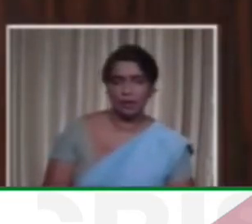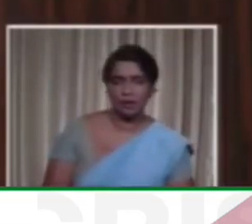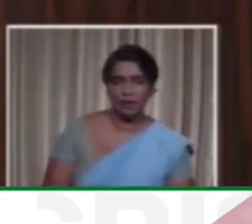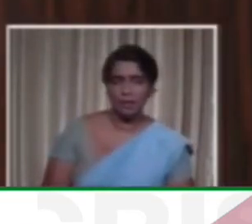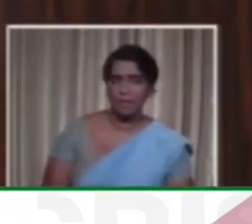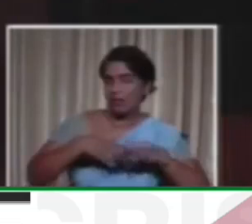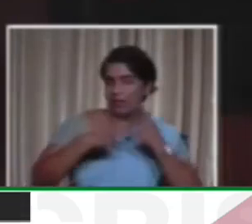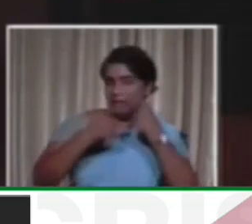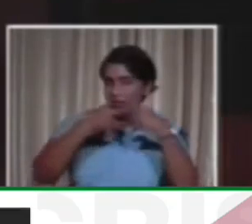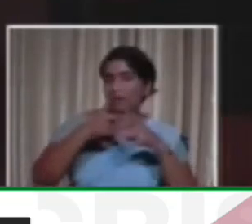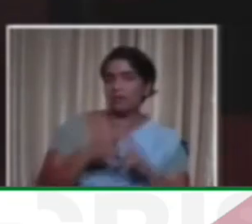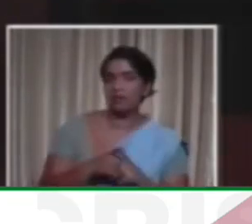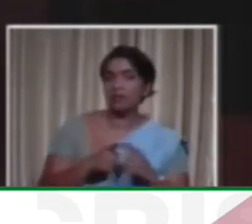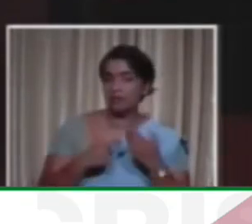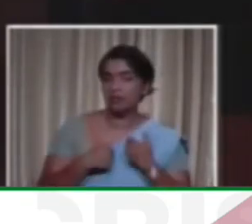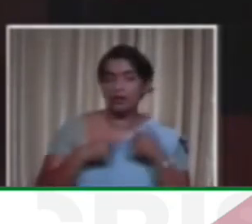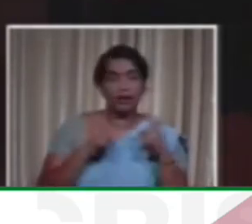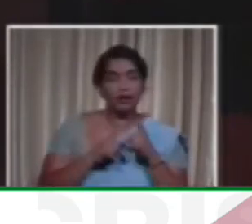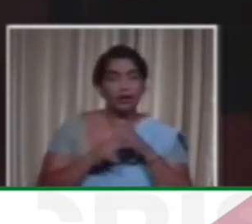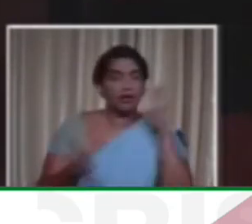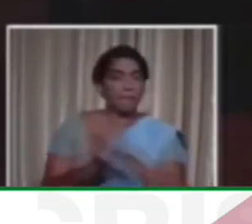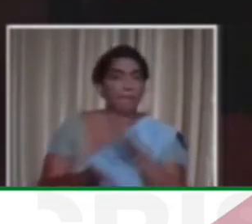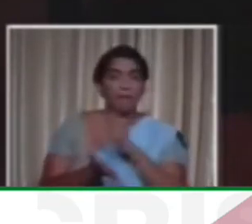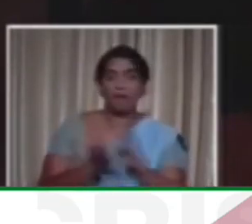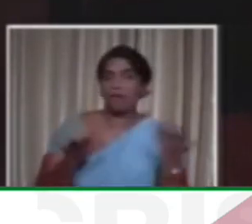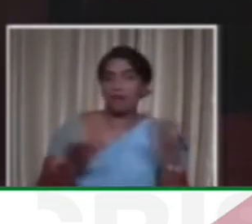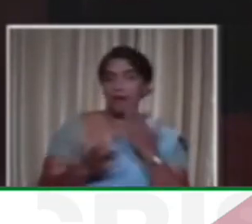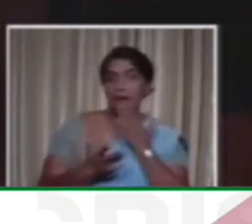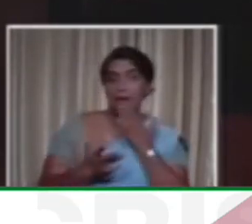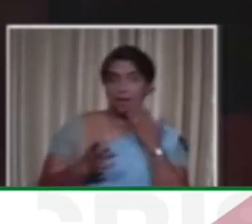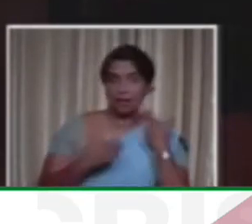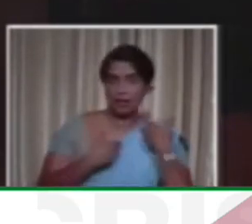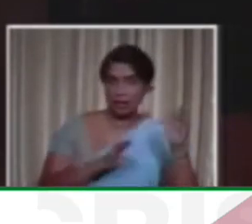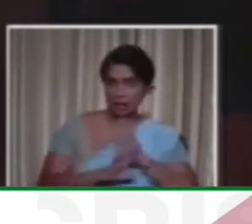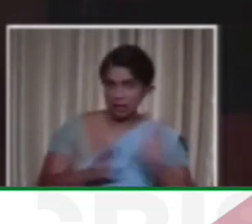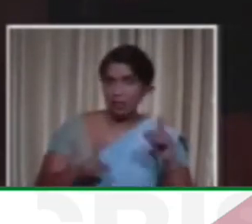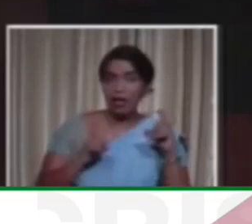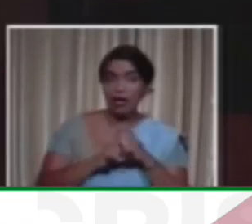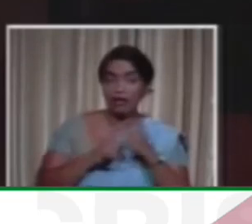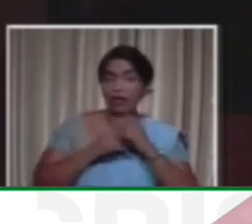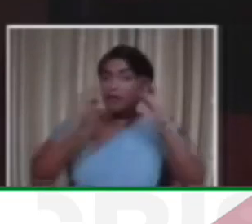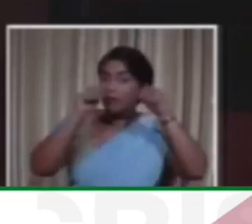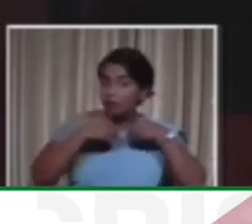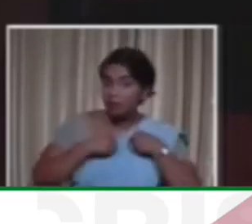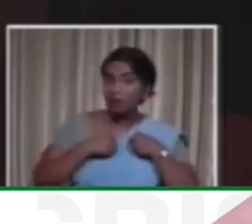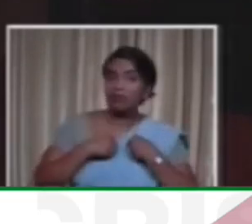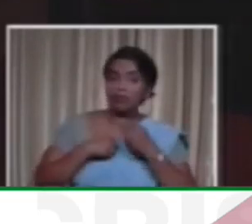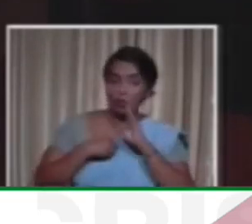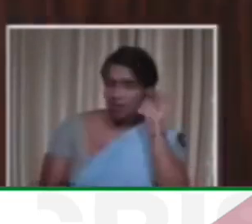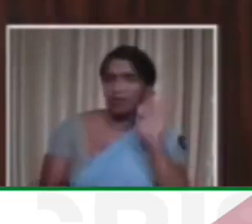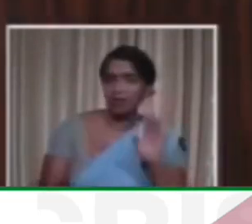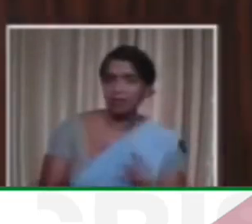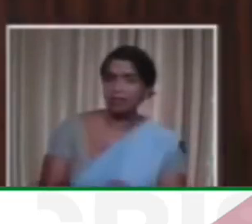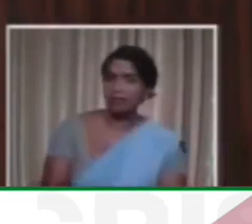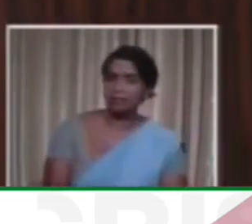fuel and medicines have led to weeks of protests. In the wake of the crisis, the finance minister shared plans to replace